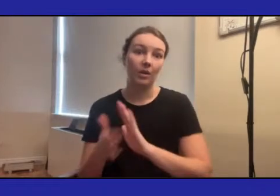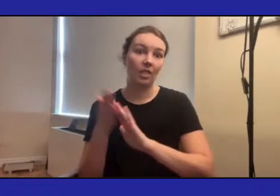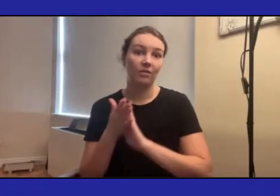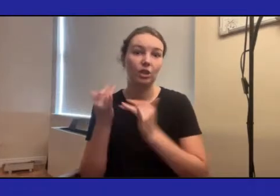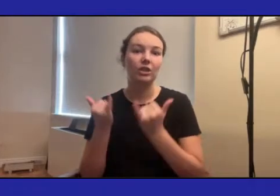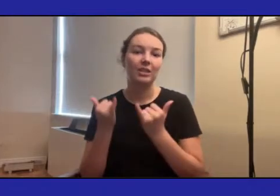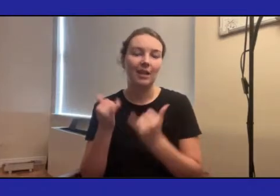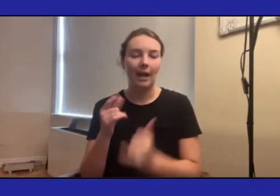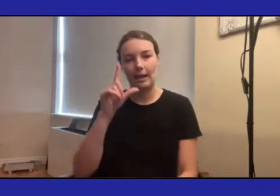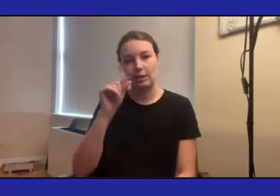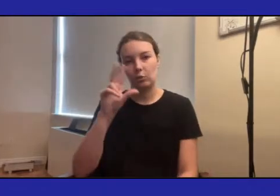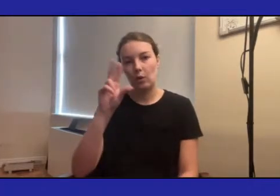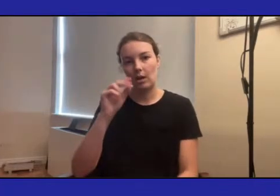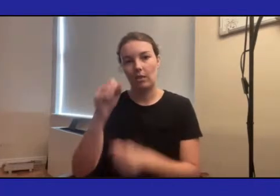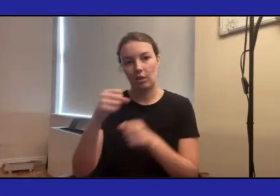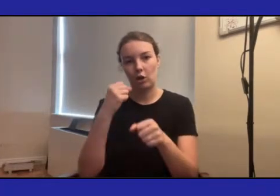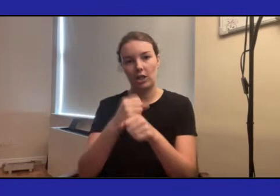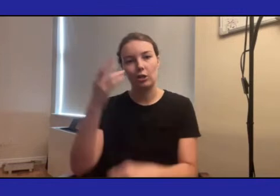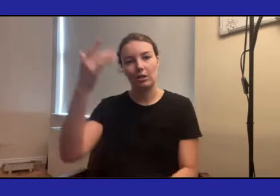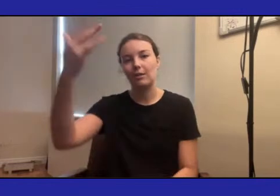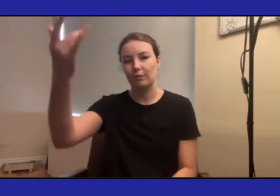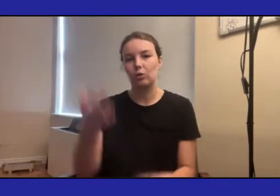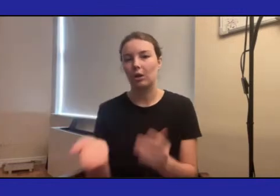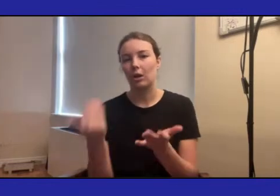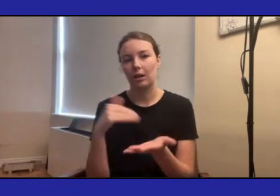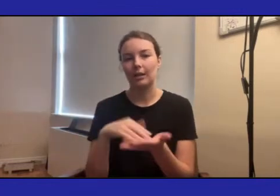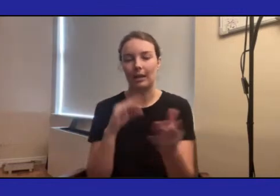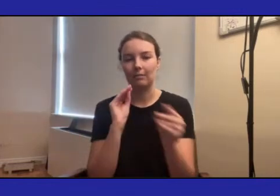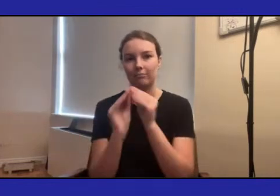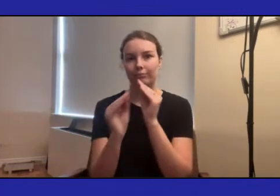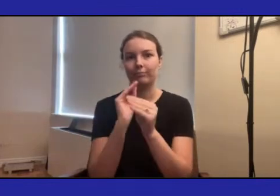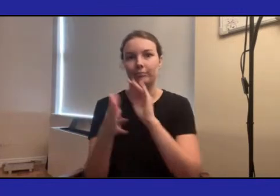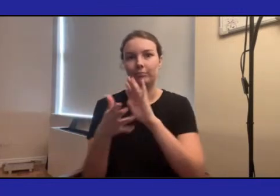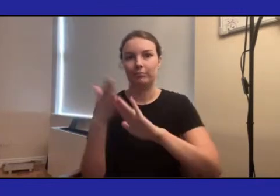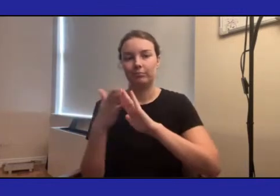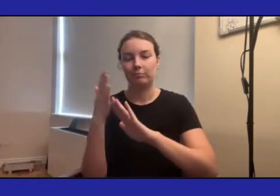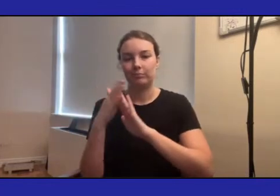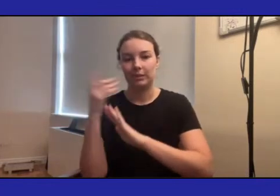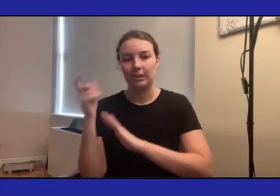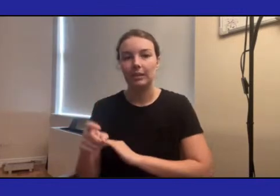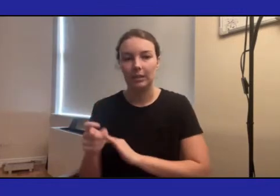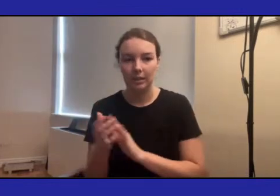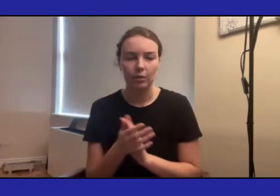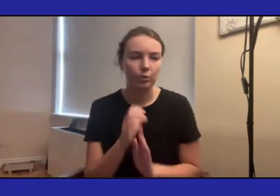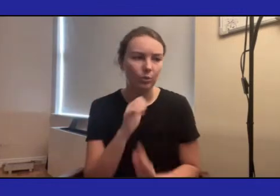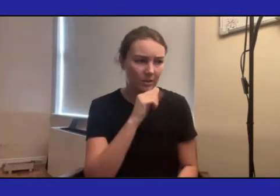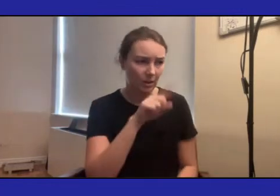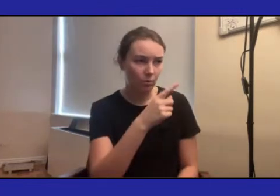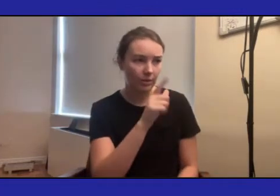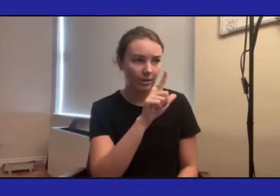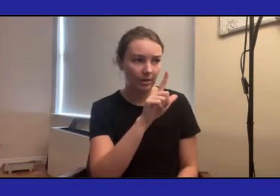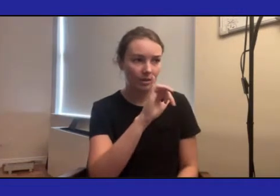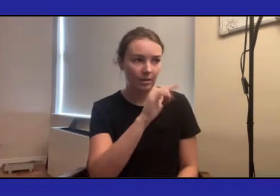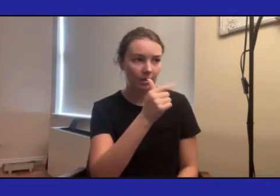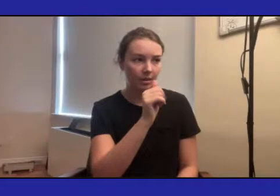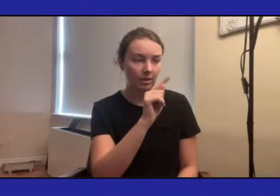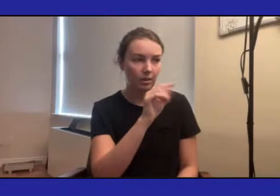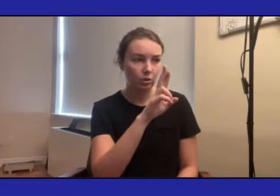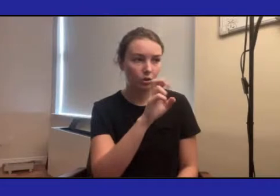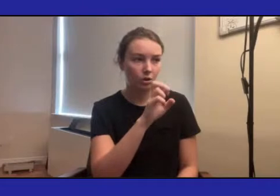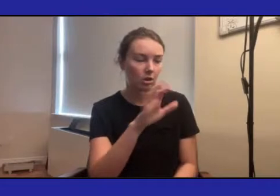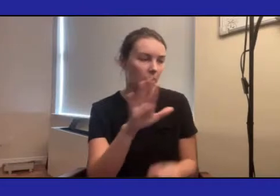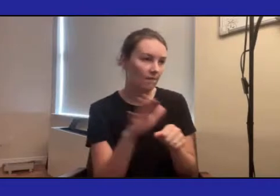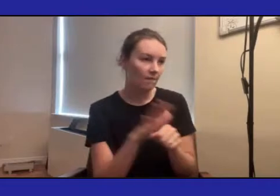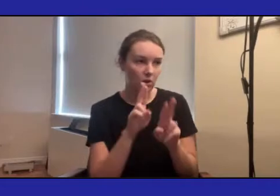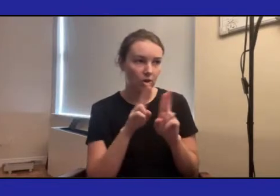to have the same issue with They other actually, hospitals? so it's not just the ligature, it's the entire unit needed to be upgraded.